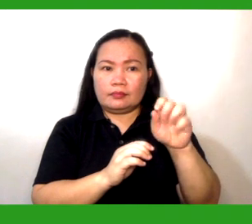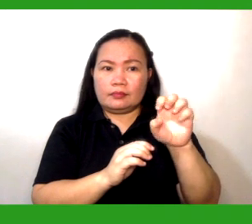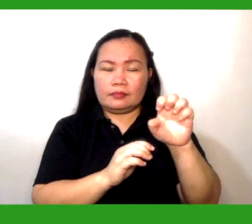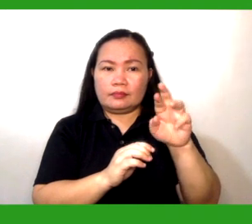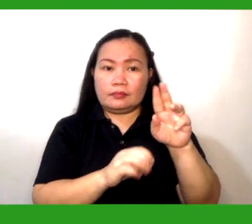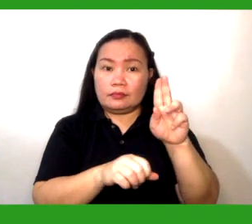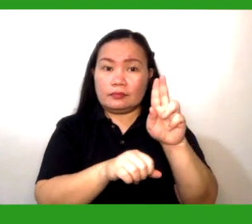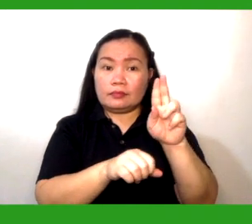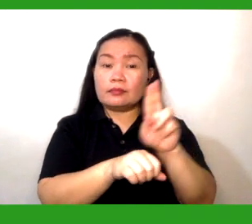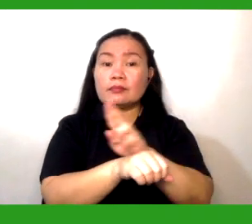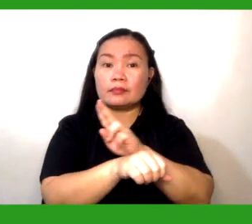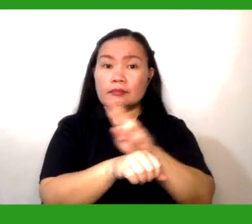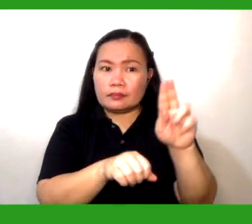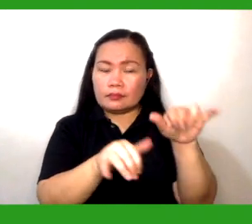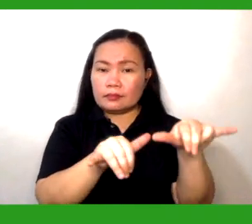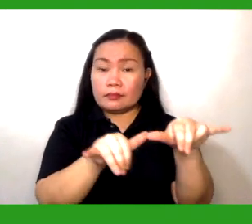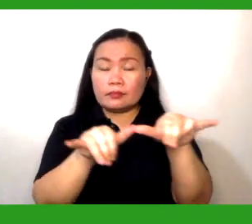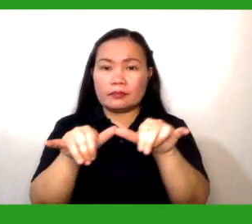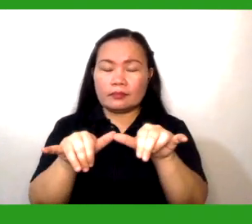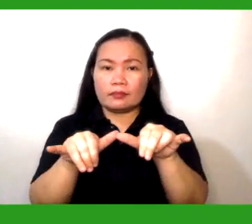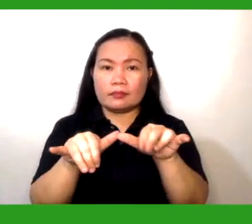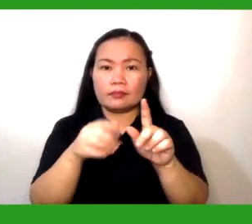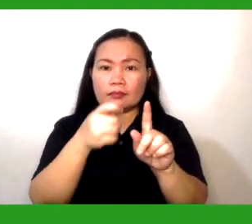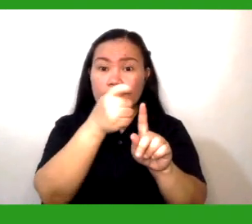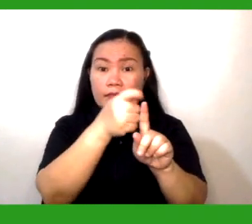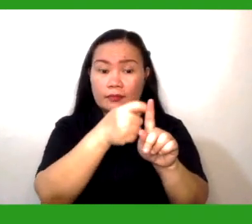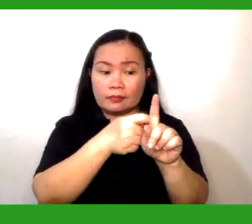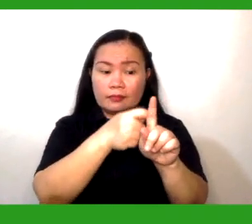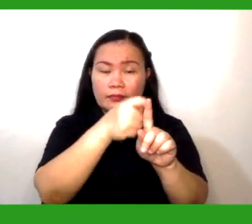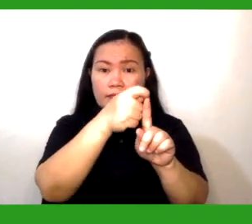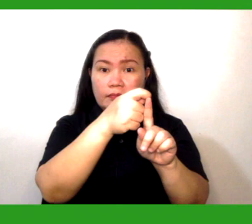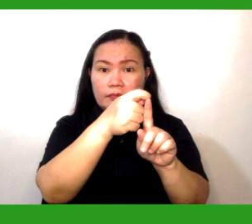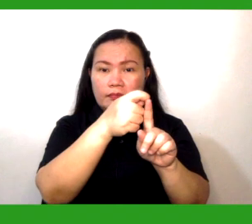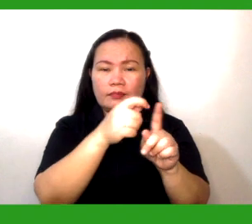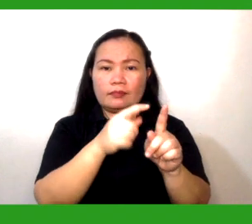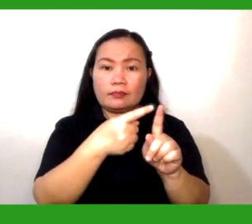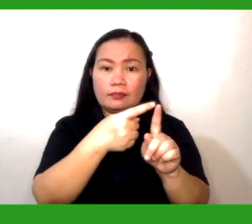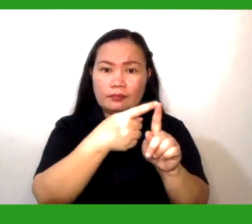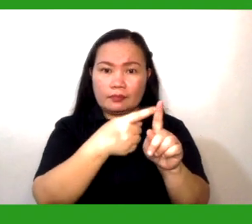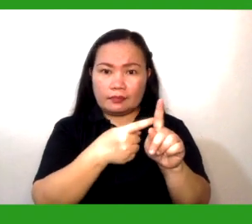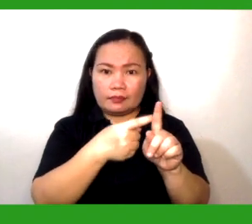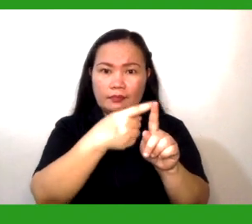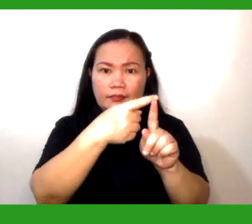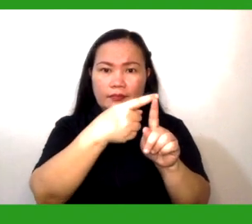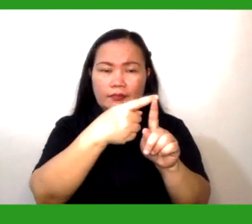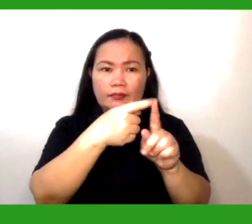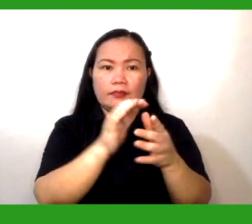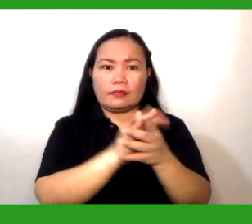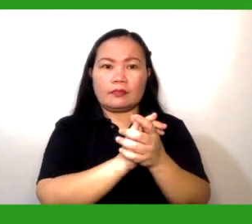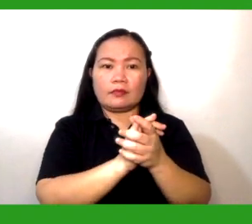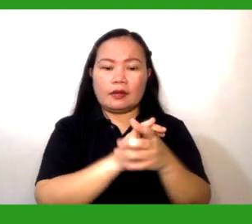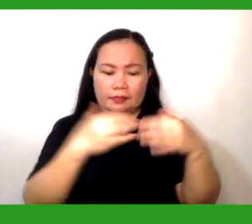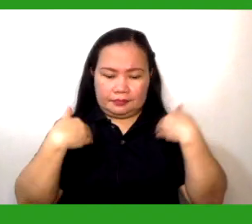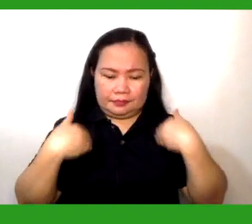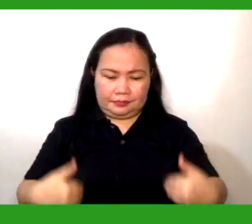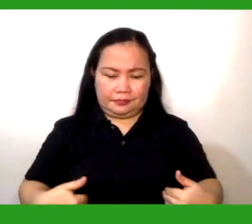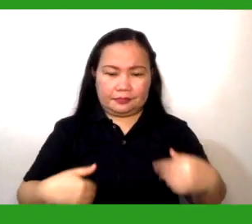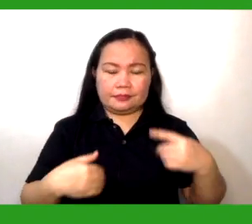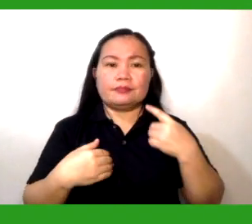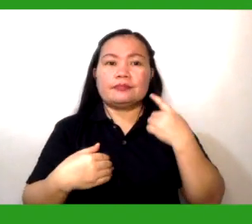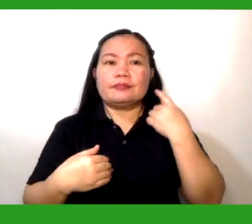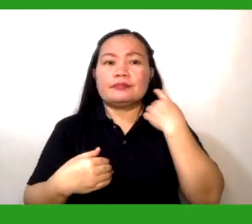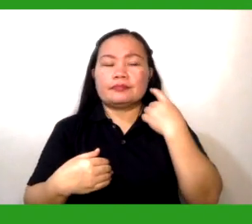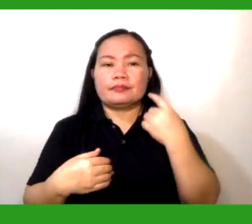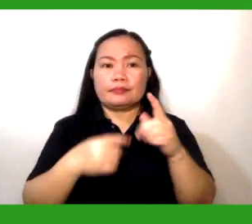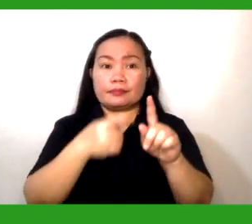are using thermometer at two thermometers in body temperature and weather